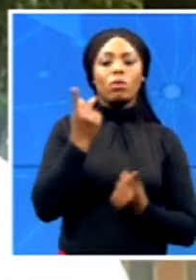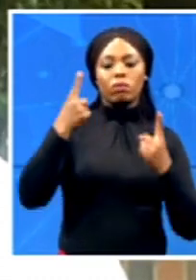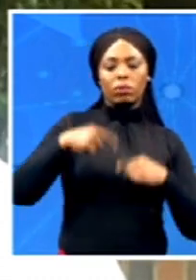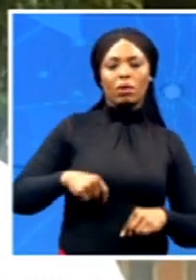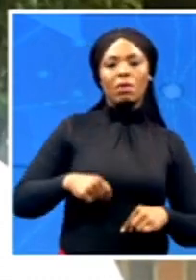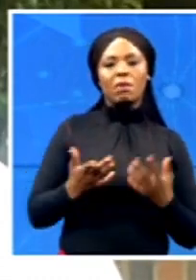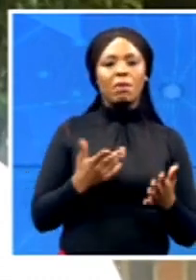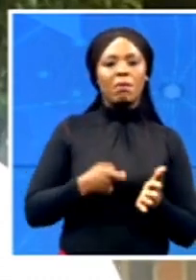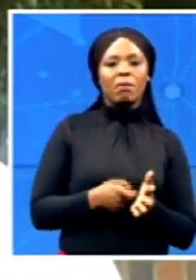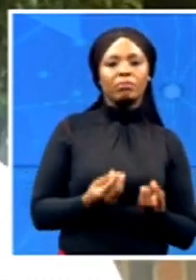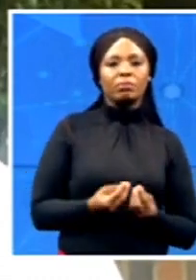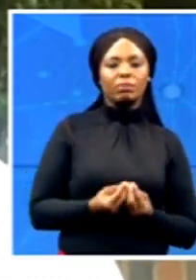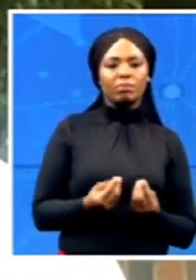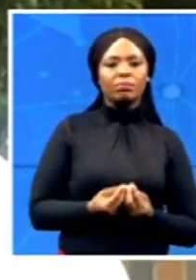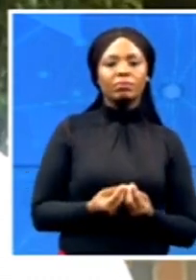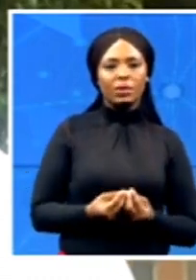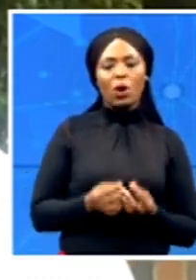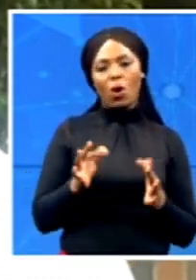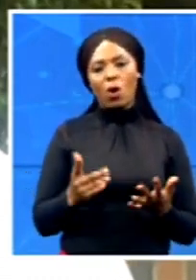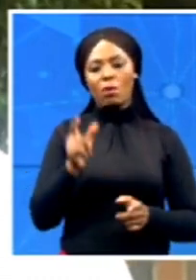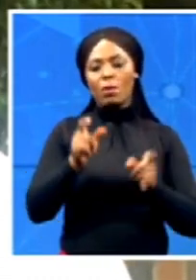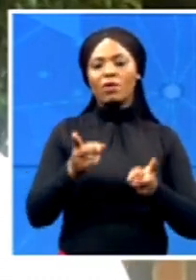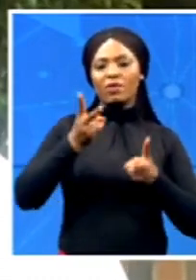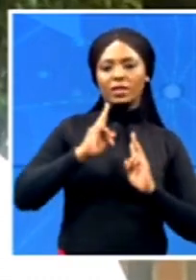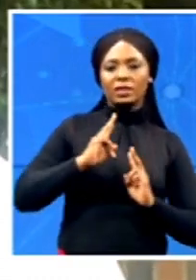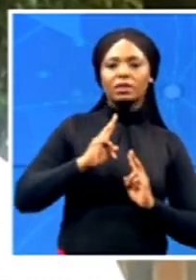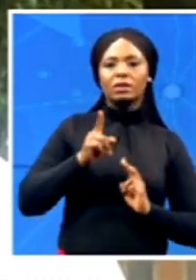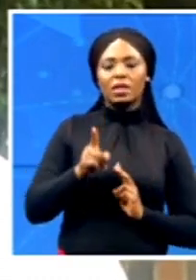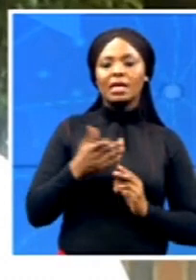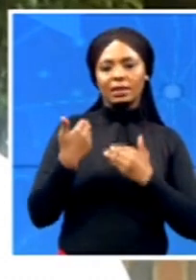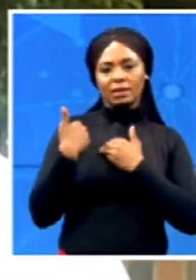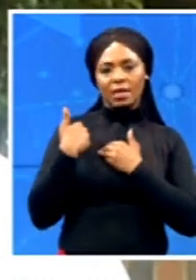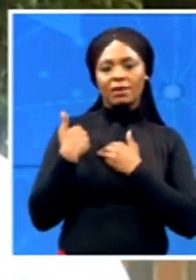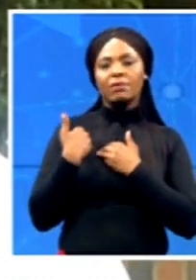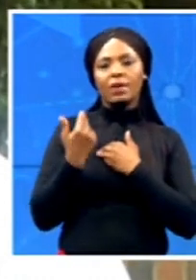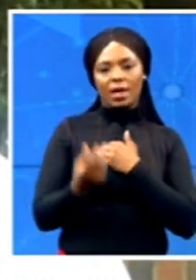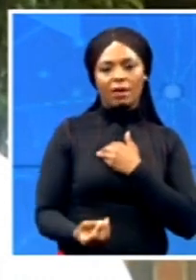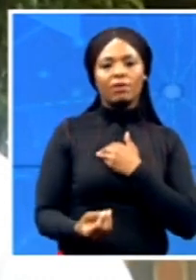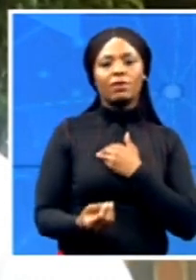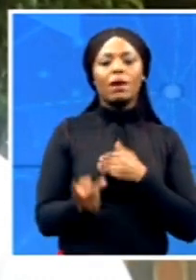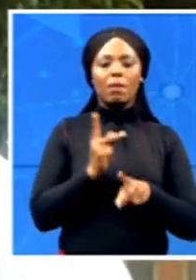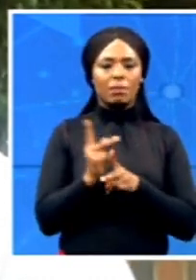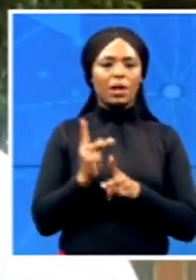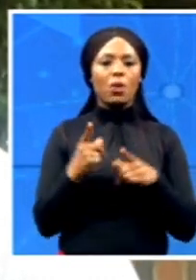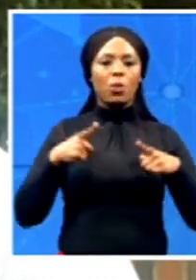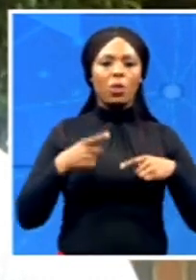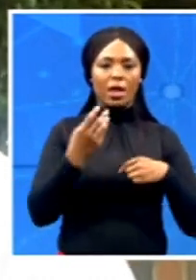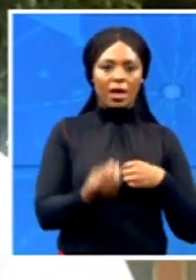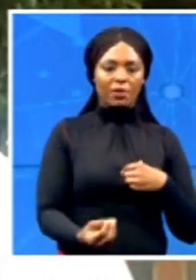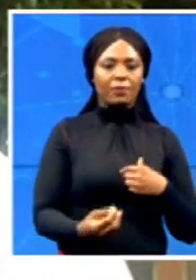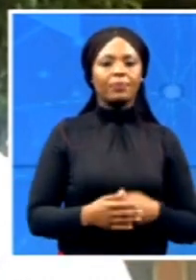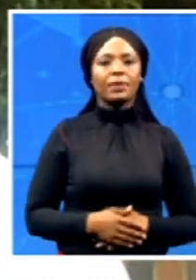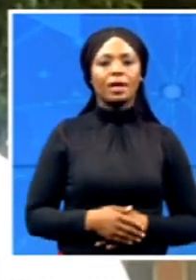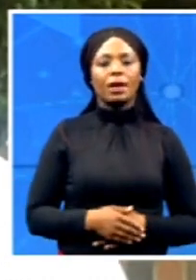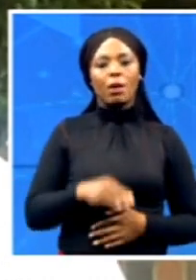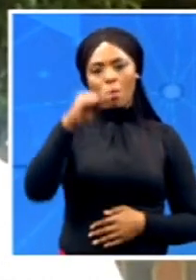visitors, tourists, they are safe here. We have our law enforcement officers,